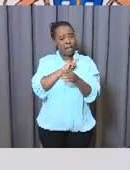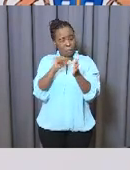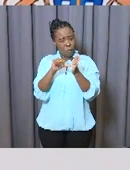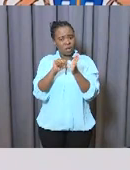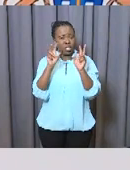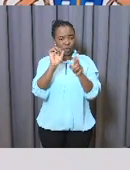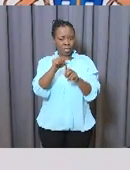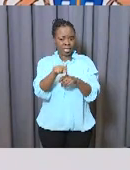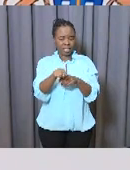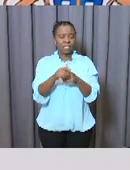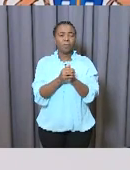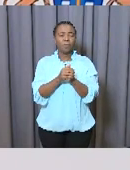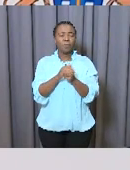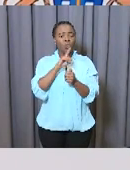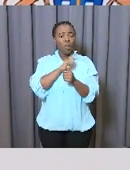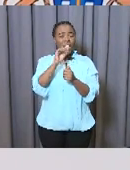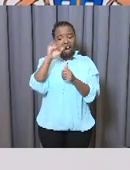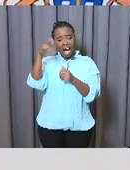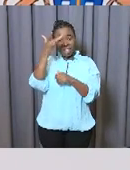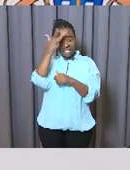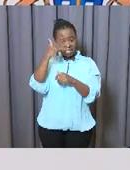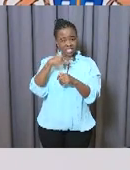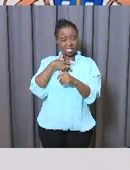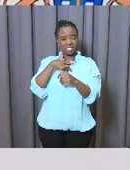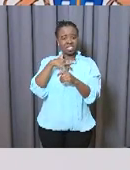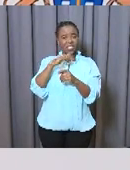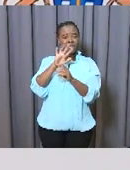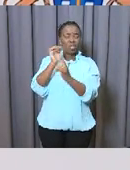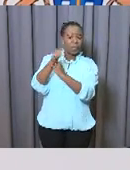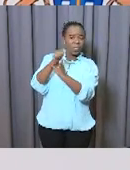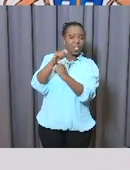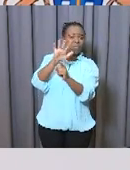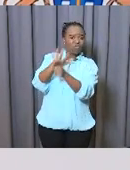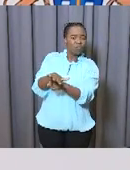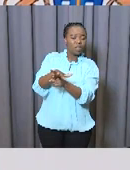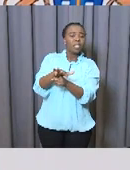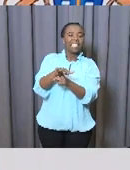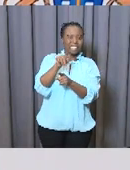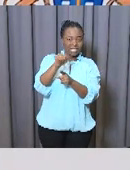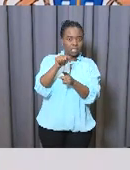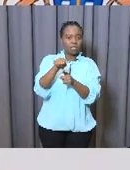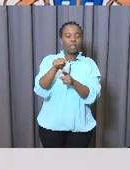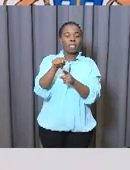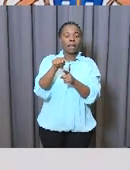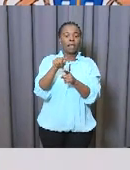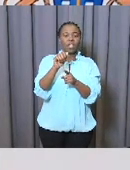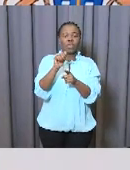issue. If we neglect the most vulnerable groups, so yes, there may be an area,